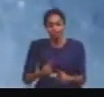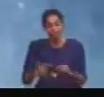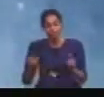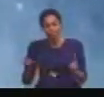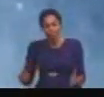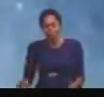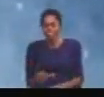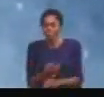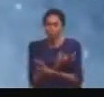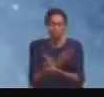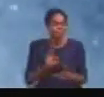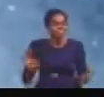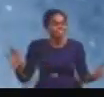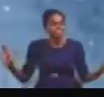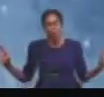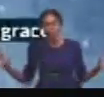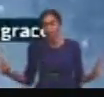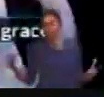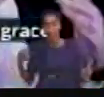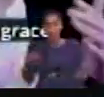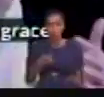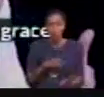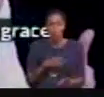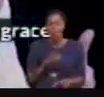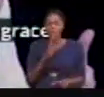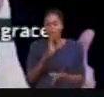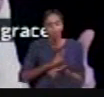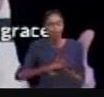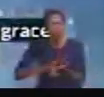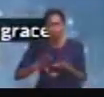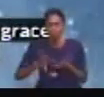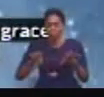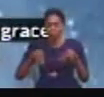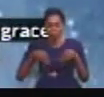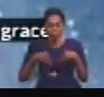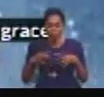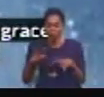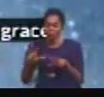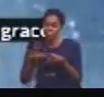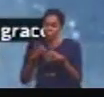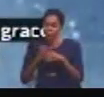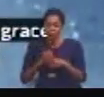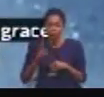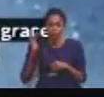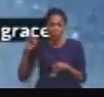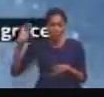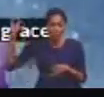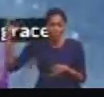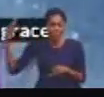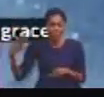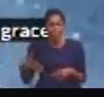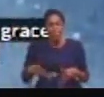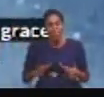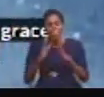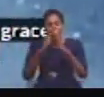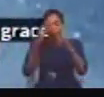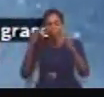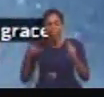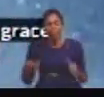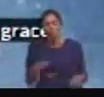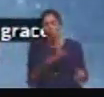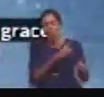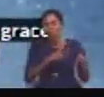we're running free. We are forgiven. Accepted, received by His grace. Let